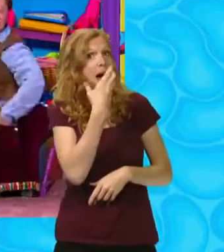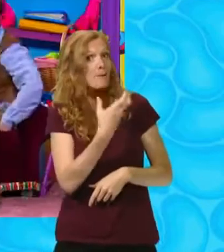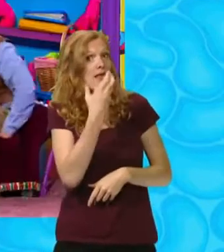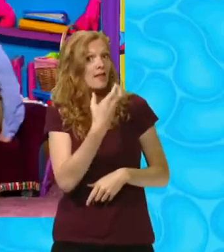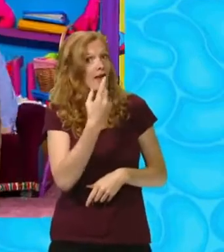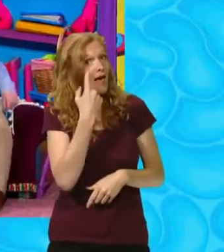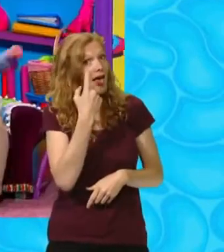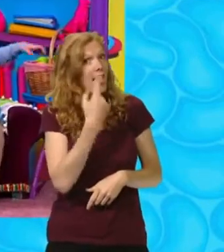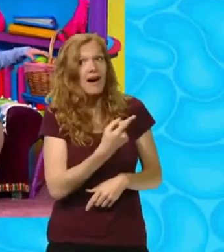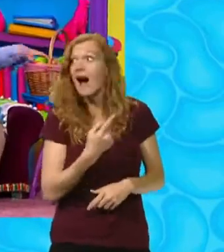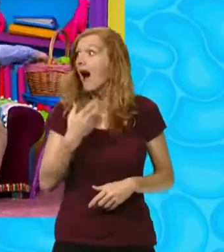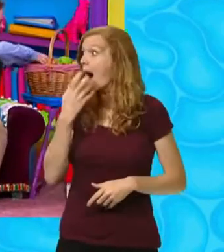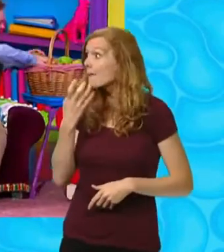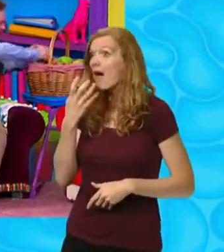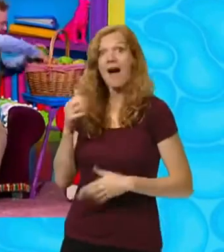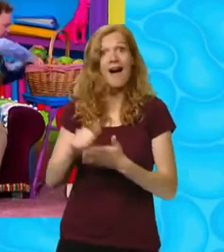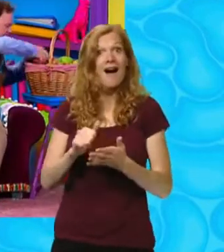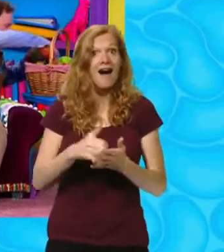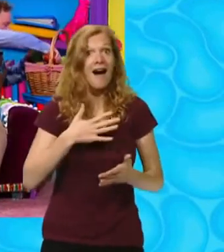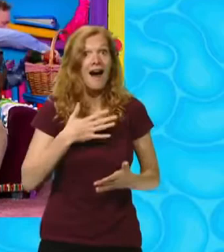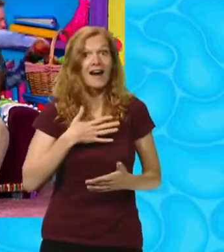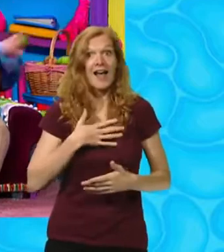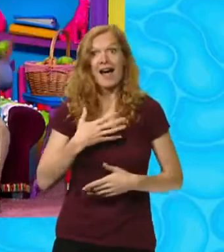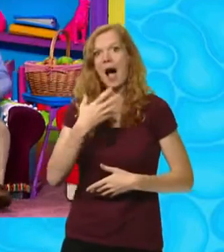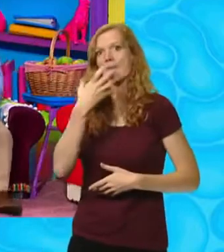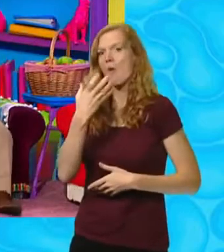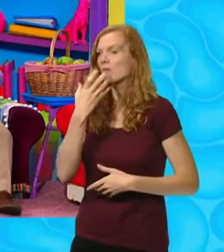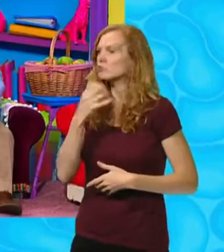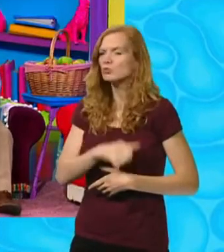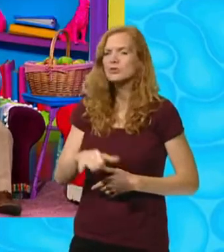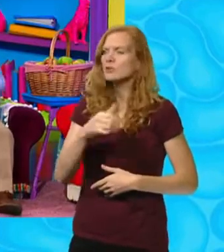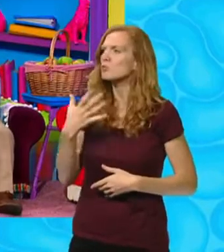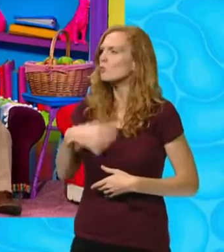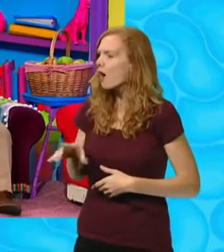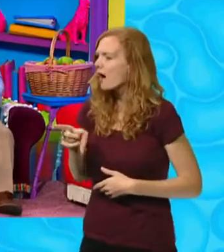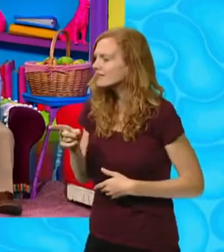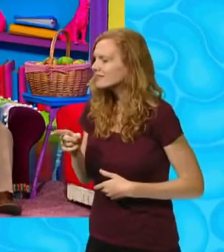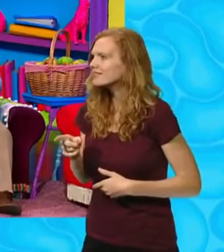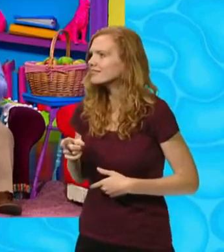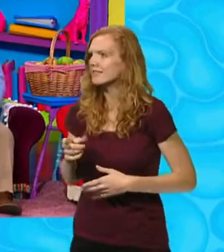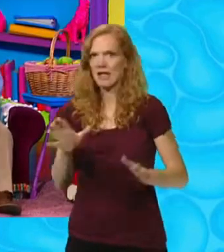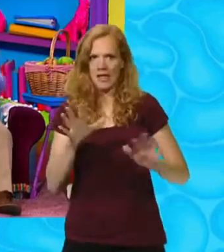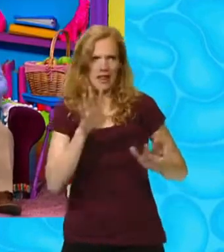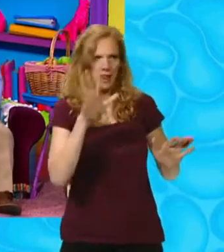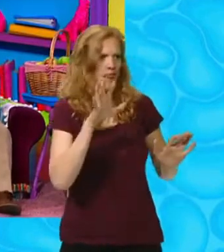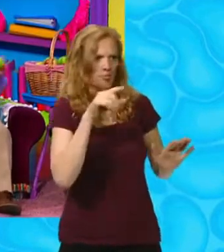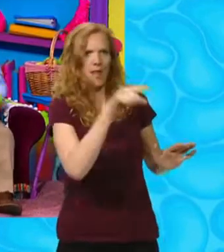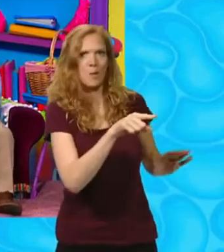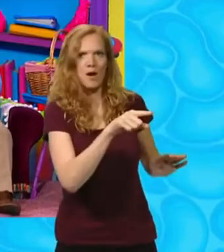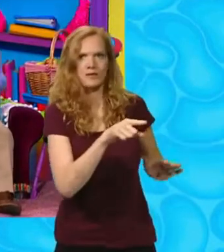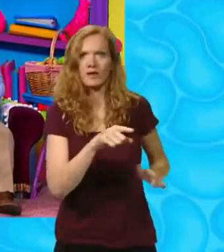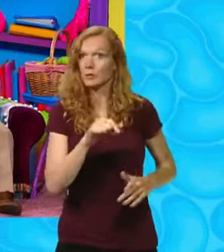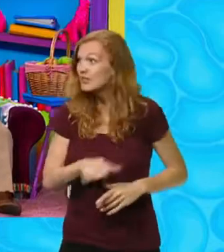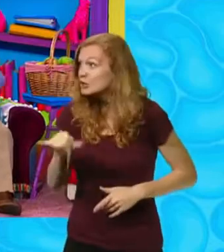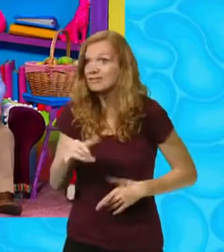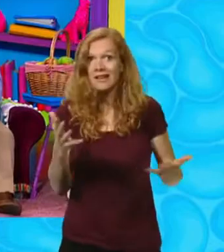this morning? Oh, that's a good idea. Right, I'll get some apples. Robert, which one would you like? That one. Which one? That one. This one?